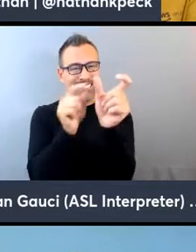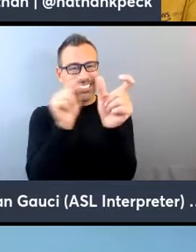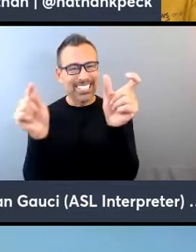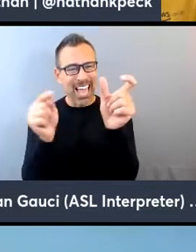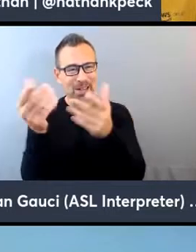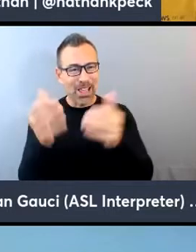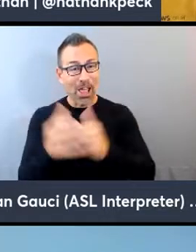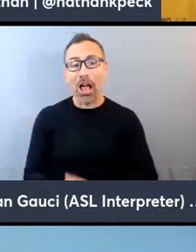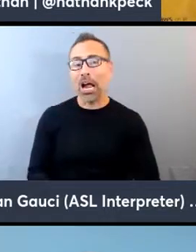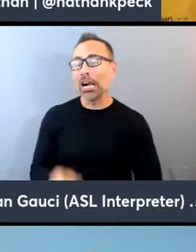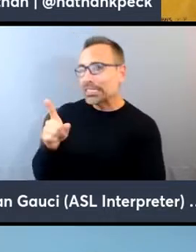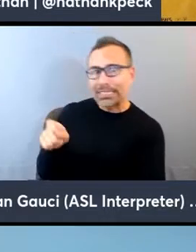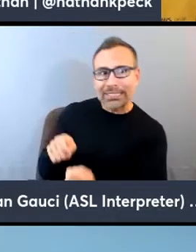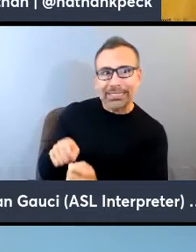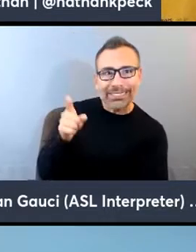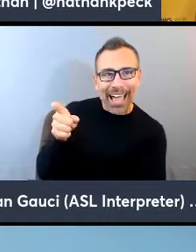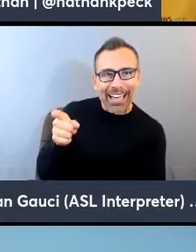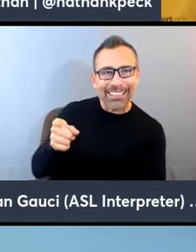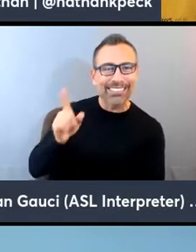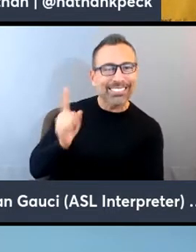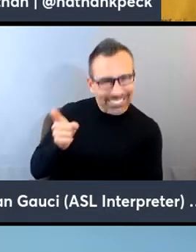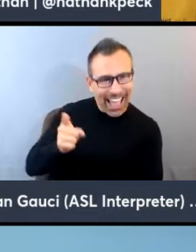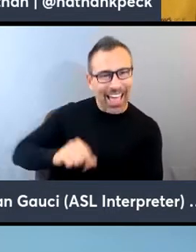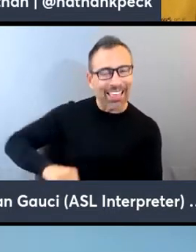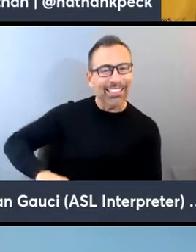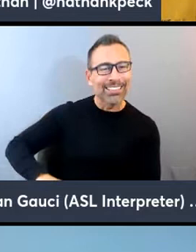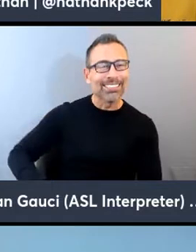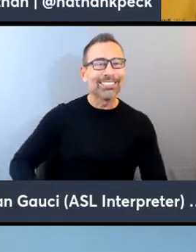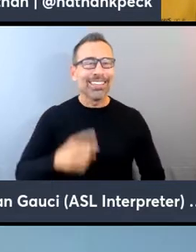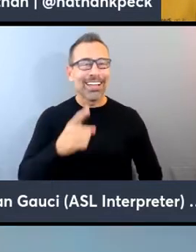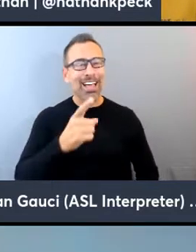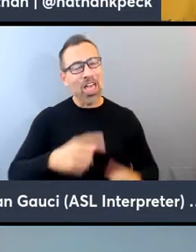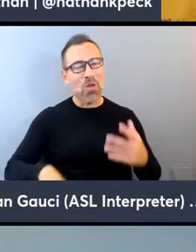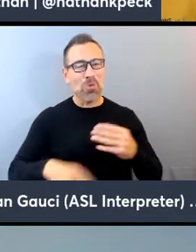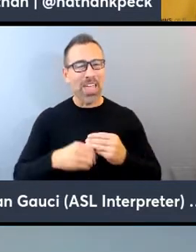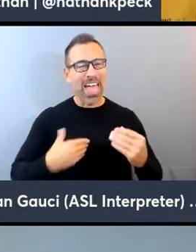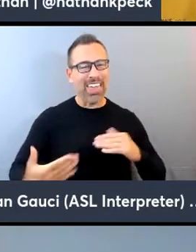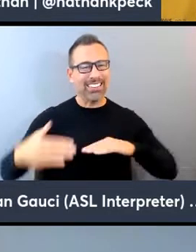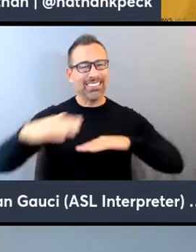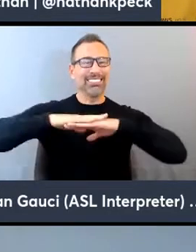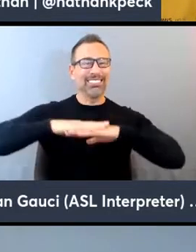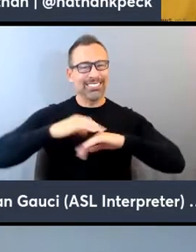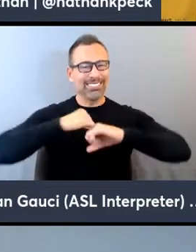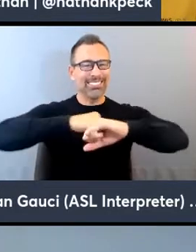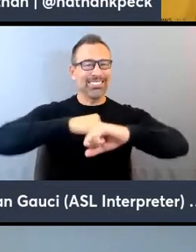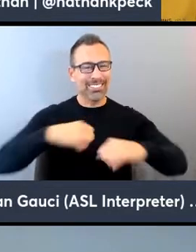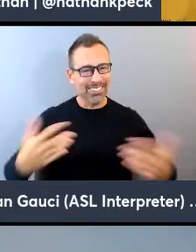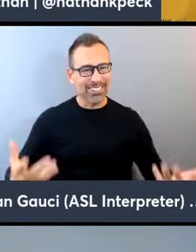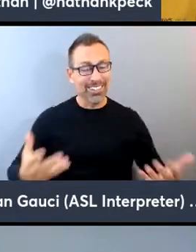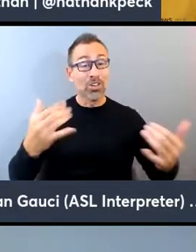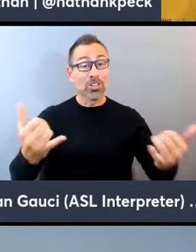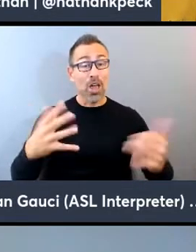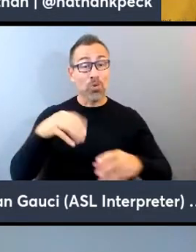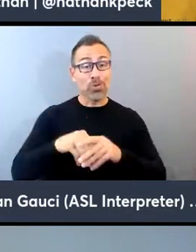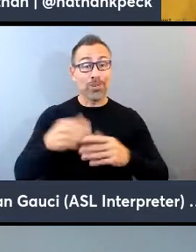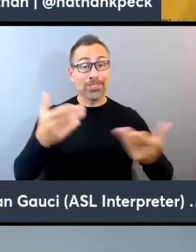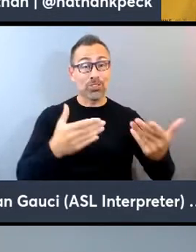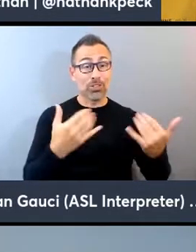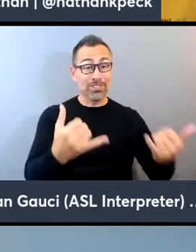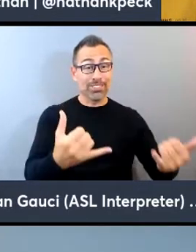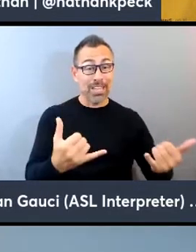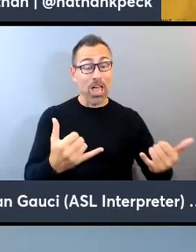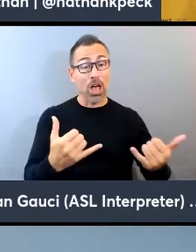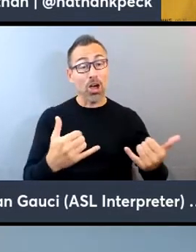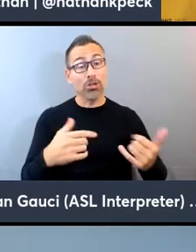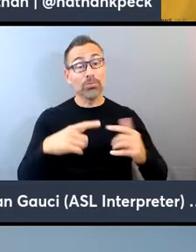on the AWS. Exactly. Console. And even we add an additional layer of security where even in ServiceNow, based on ServiceNow groups,